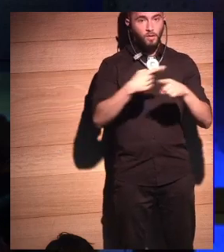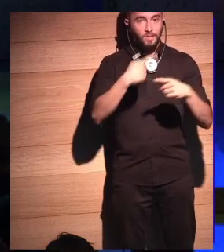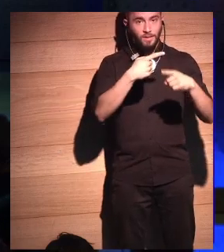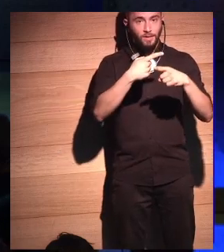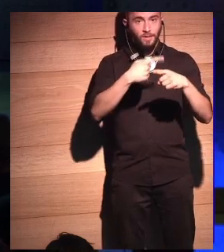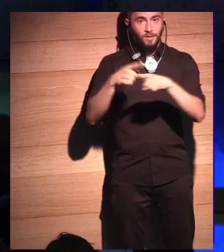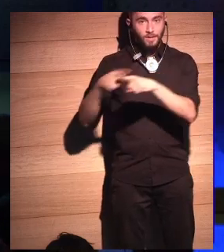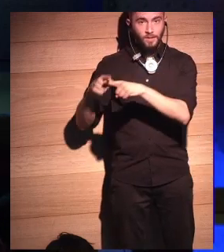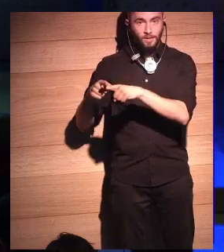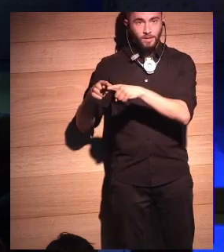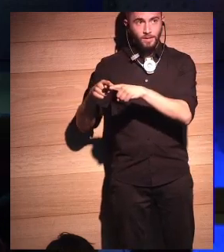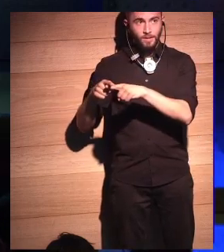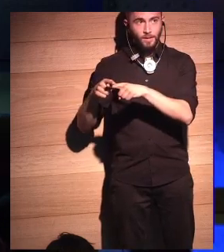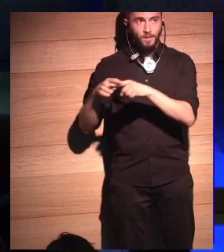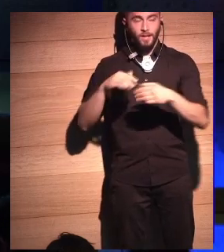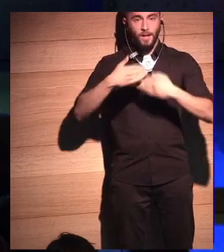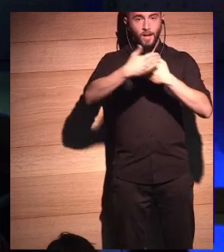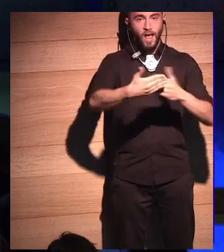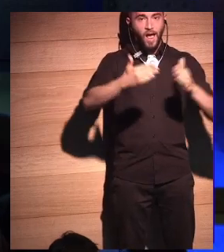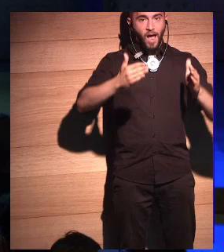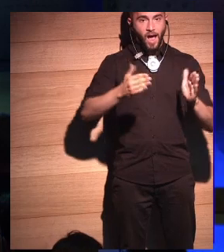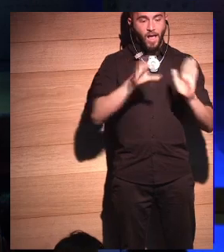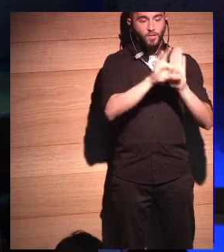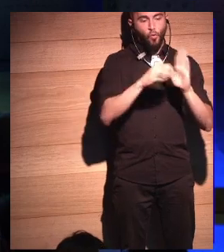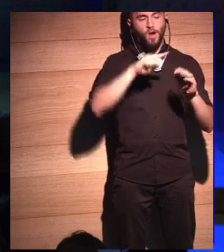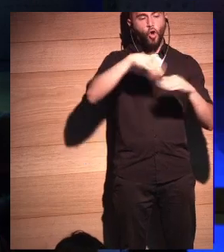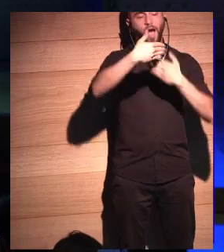It's over there. You don't have to see it, but it is there.